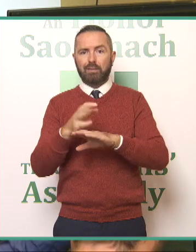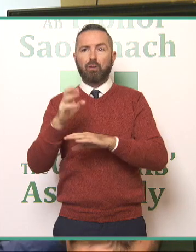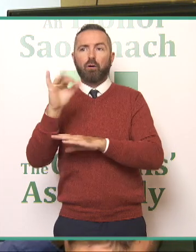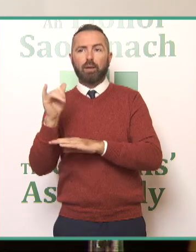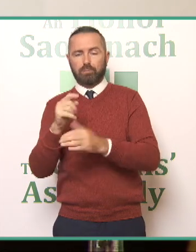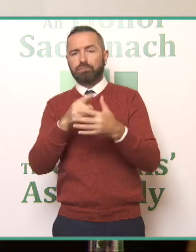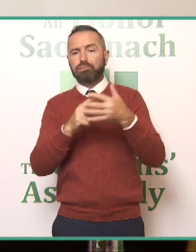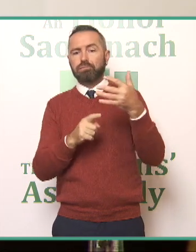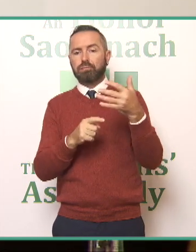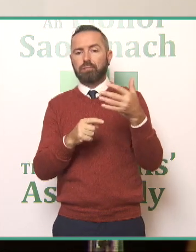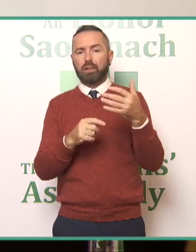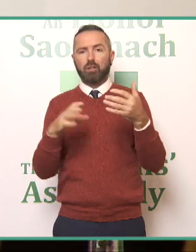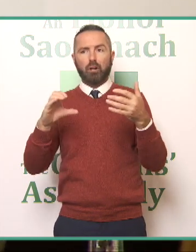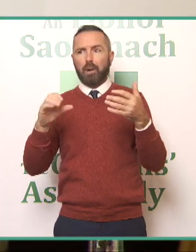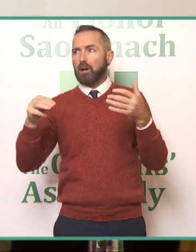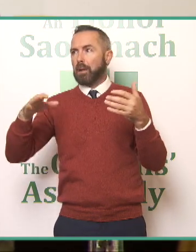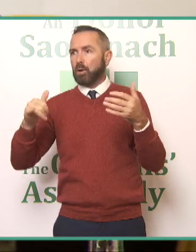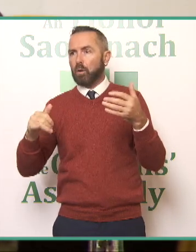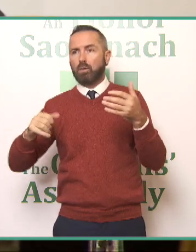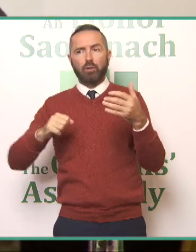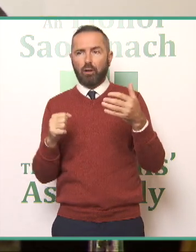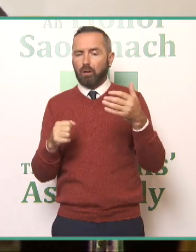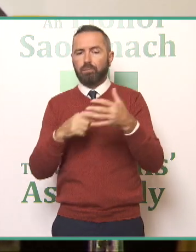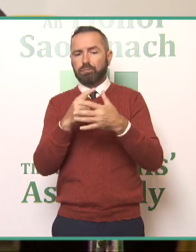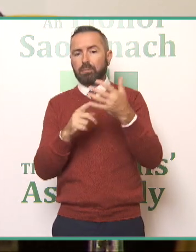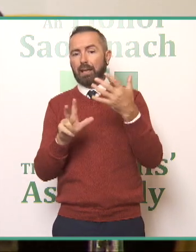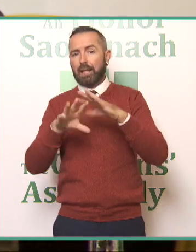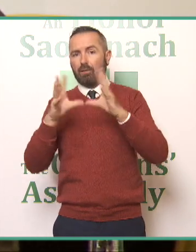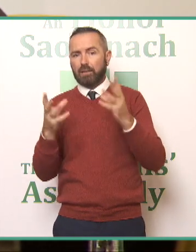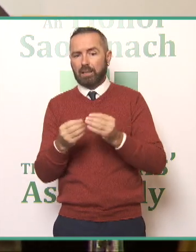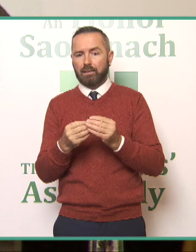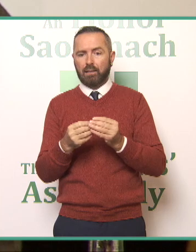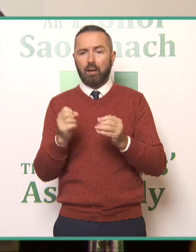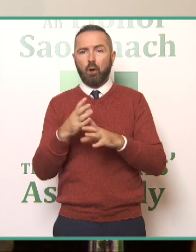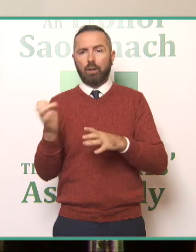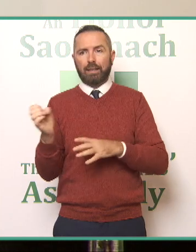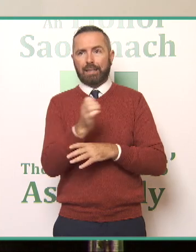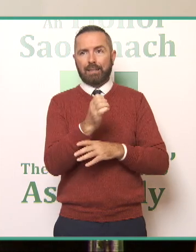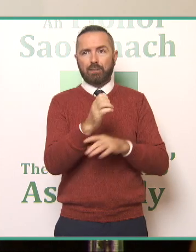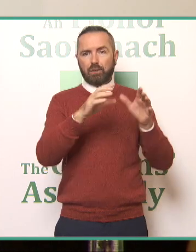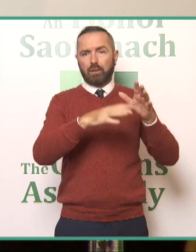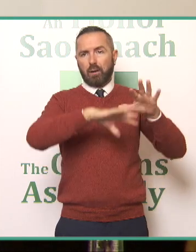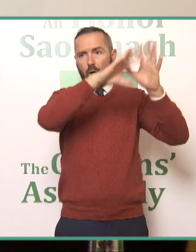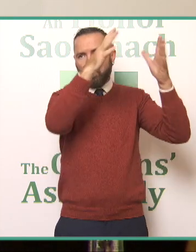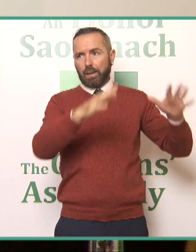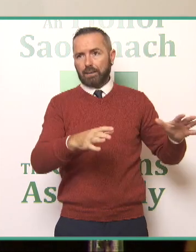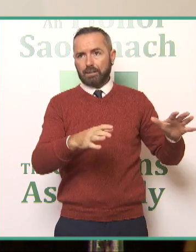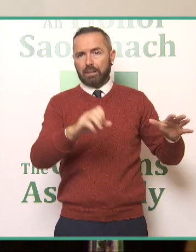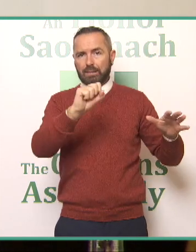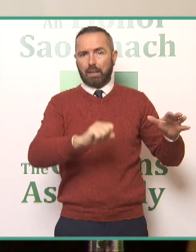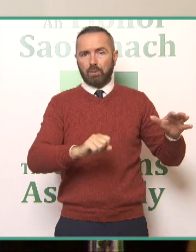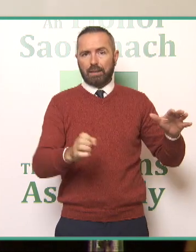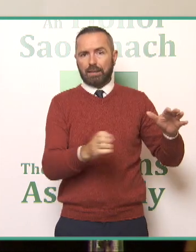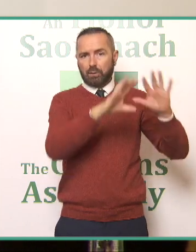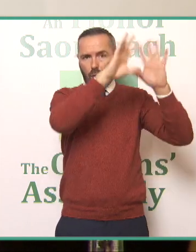one area. We have Connemara, Mayo, Donegal, the eastern uplands and the southeastern uplands where the